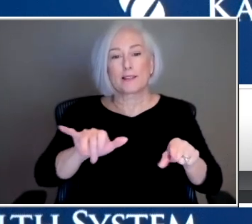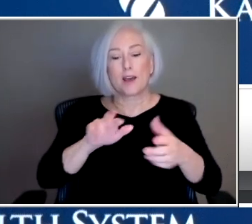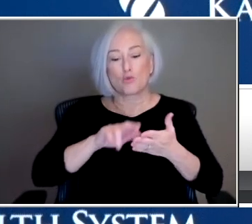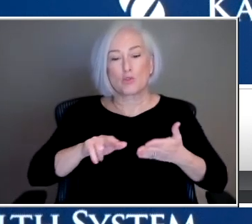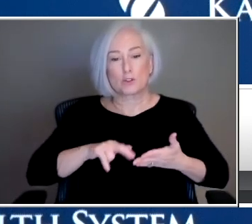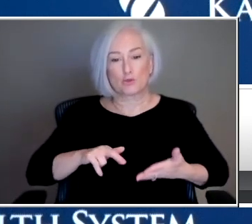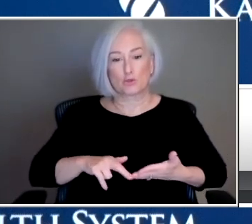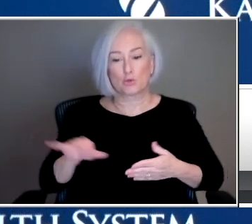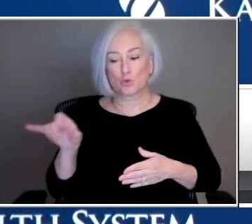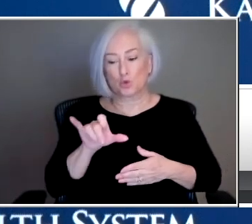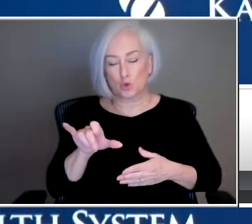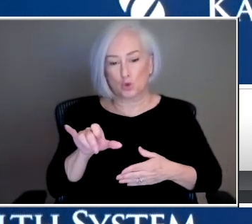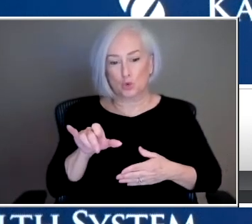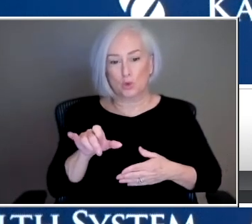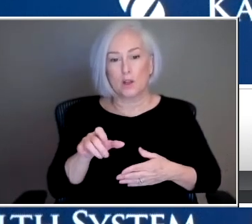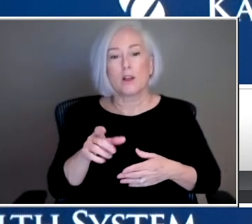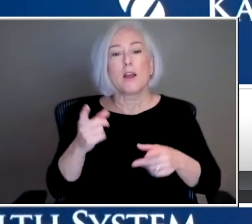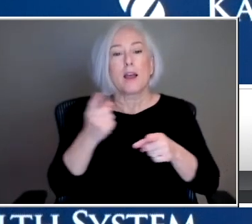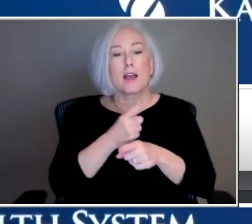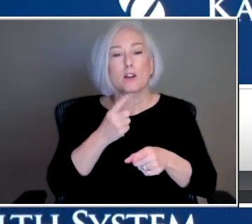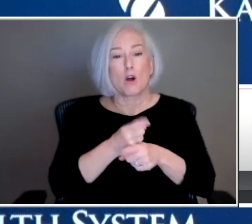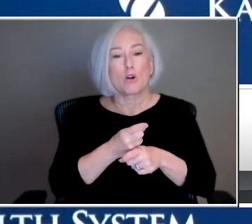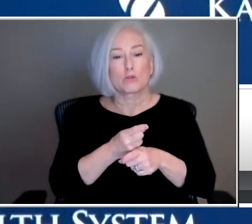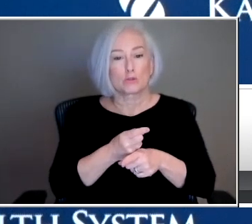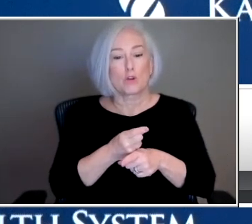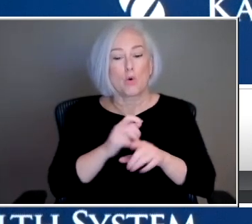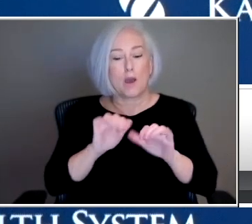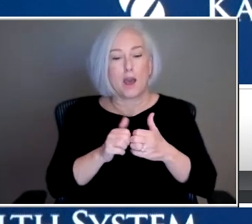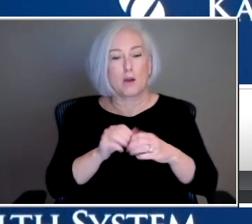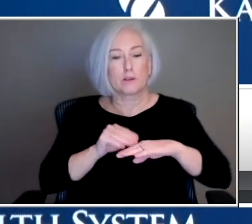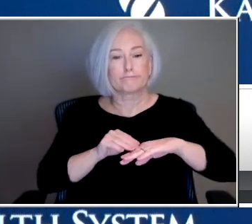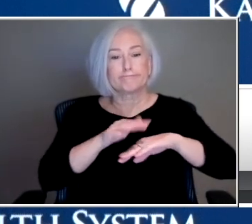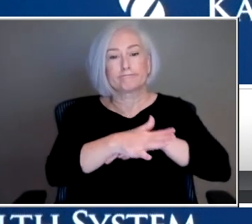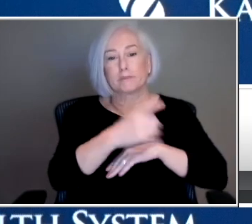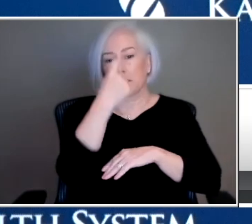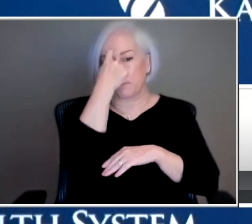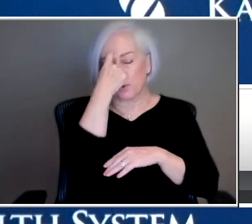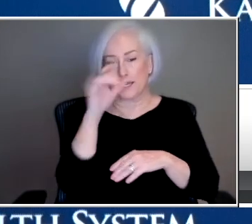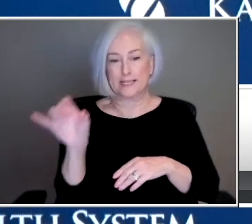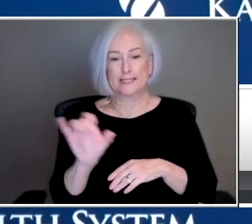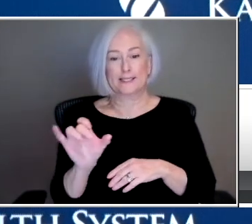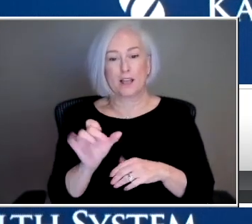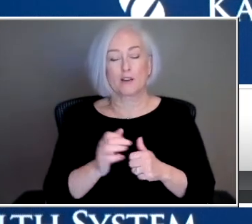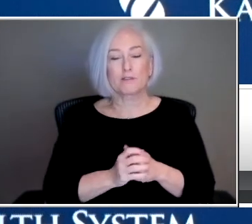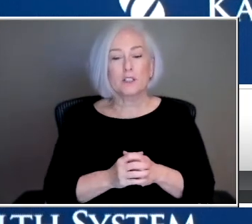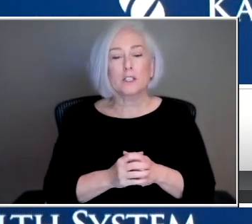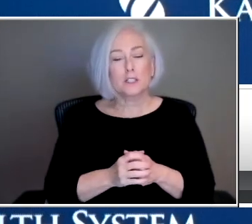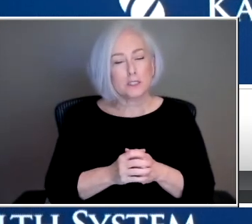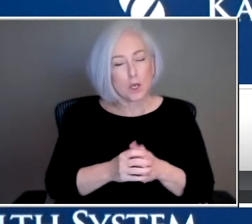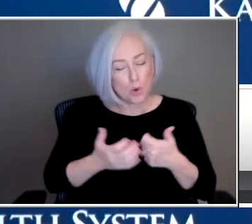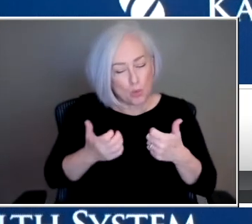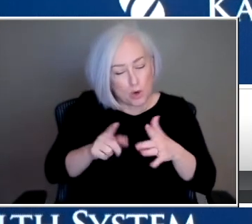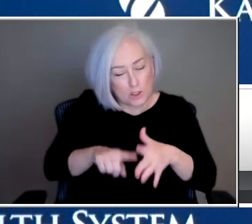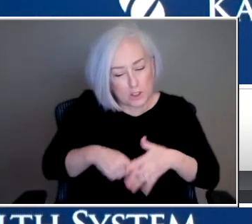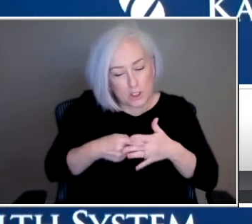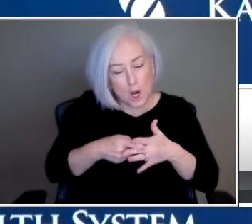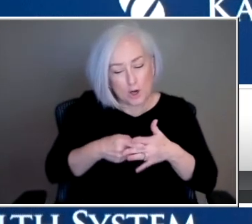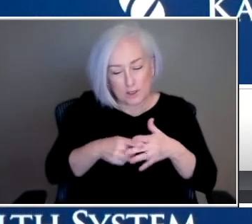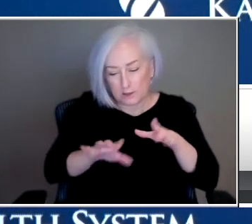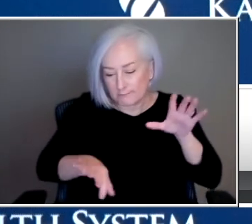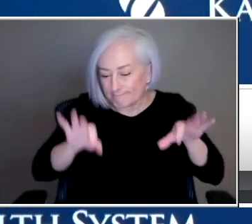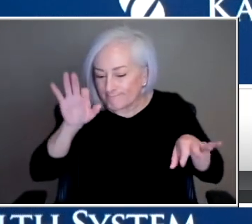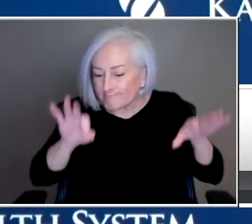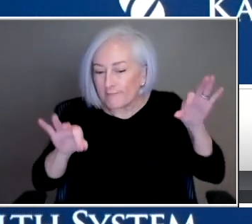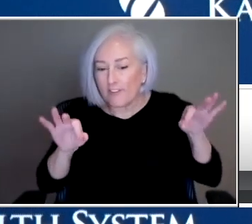the brain, the organ itself. So again, I think we are getting to find some of the objective findings to